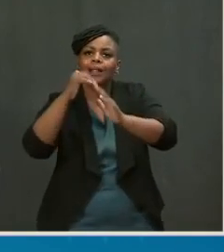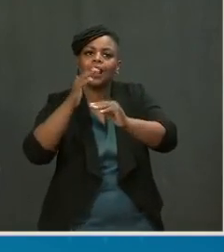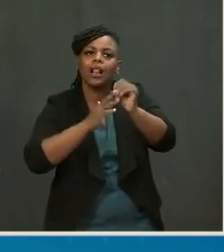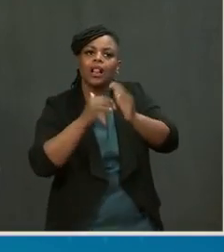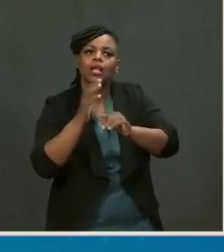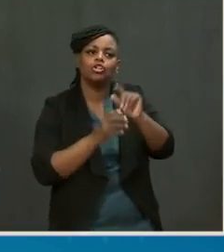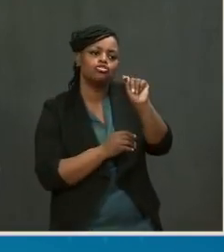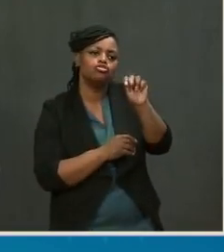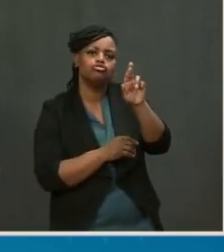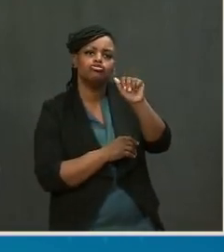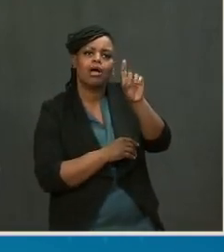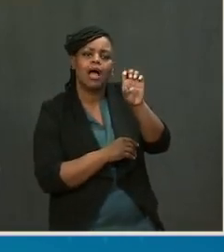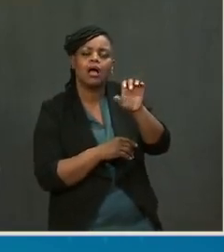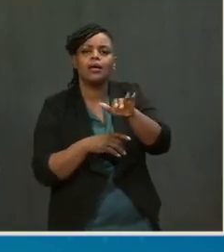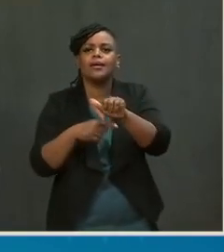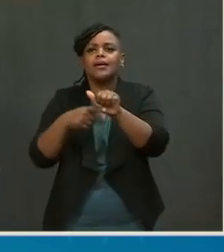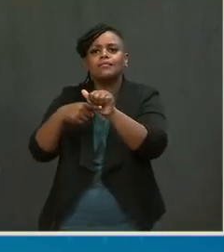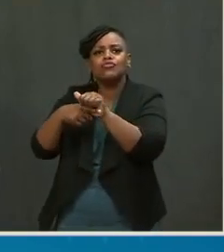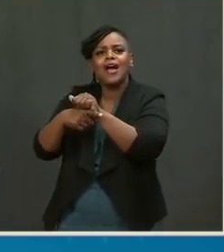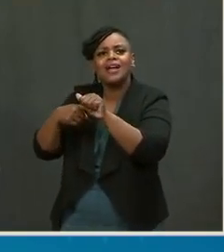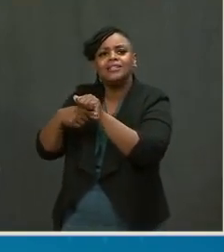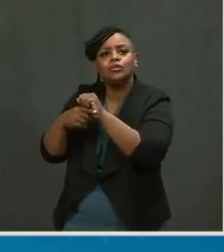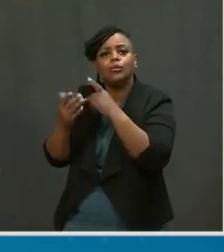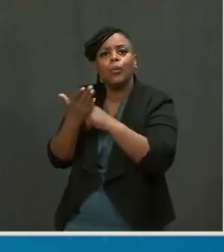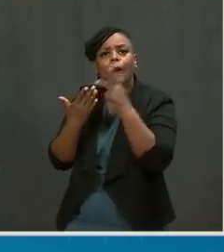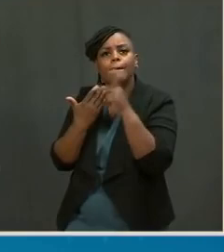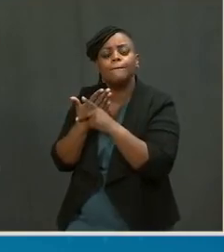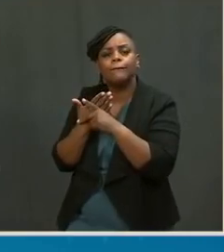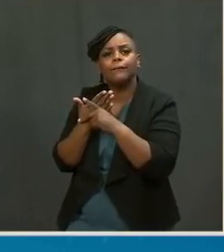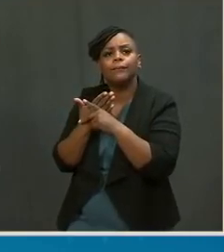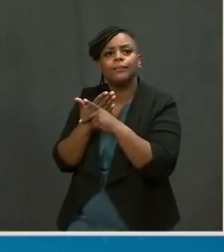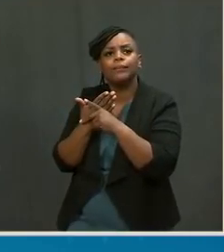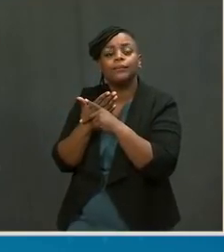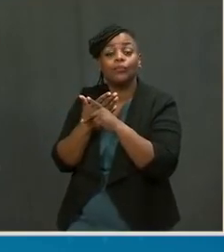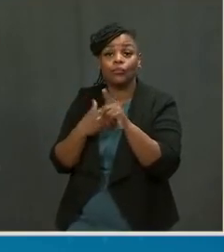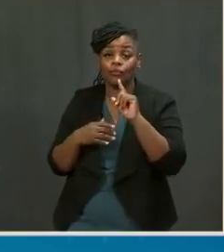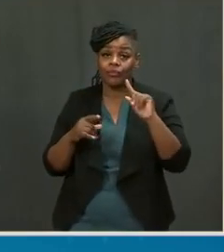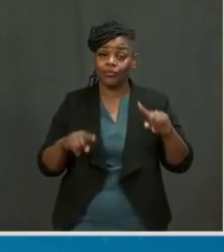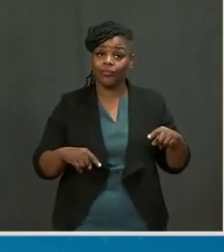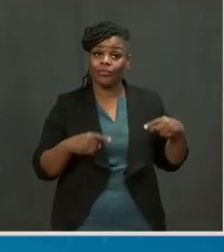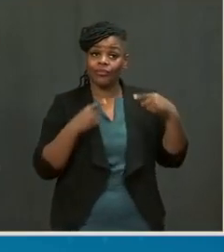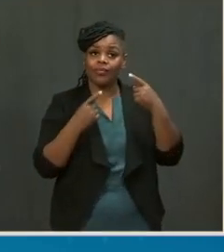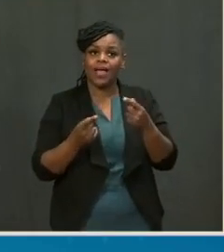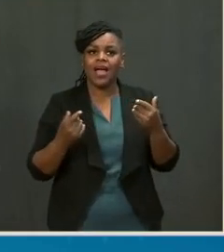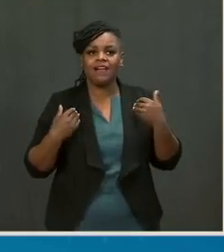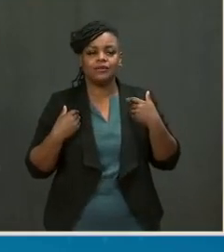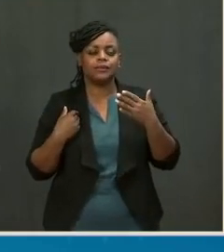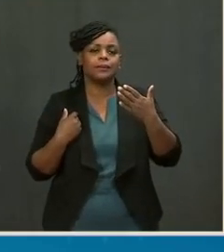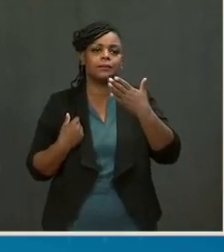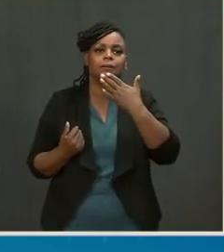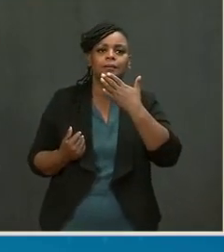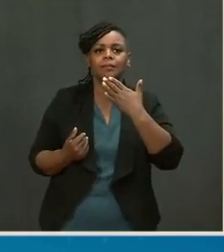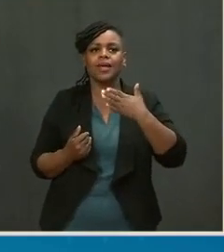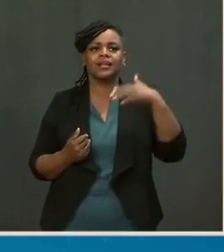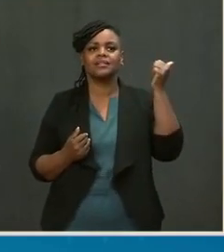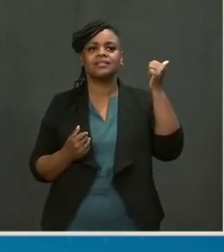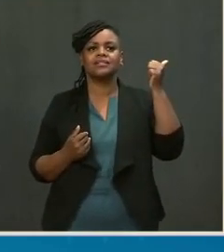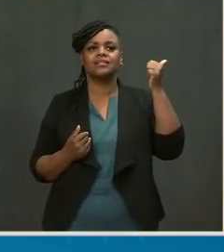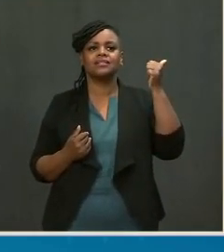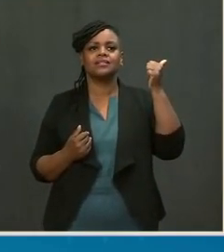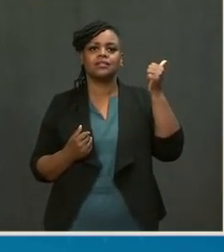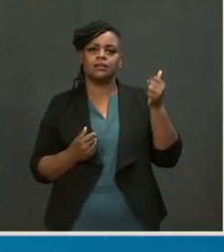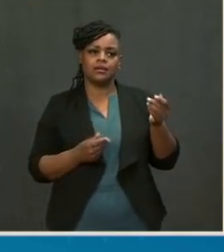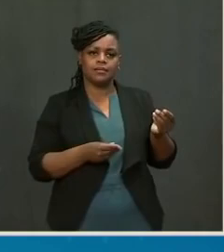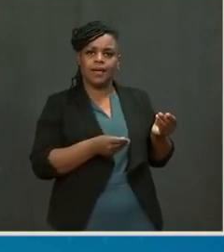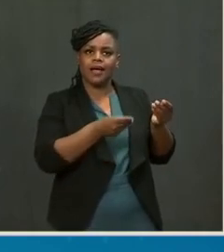apprenticeship programs that, for as long as we can remember, have been some of the best in passing on the skills